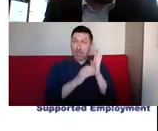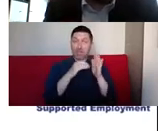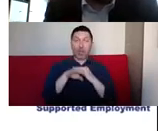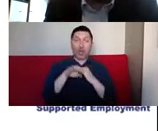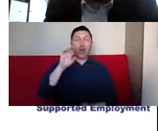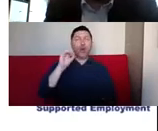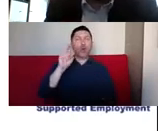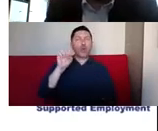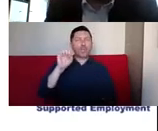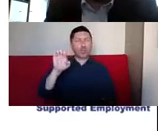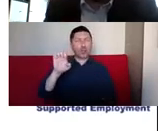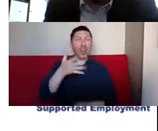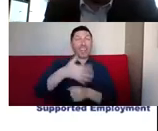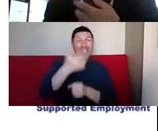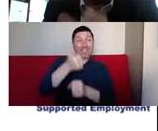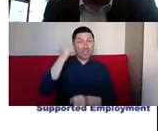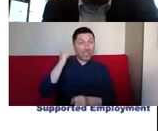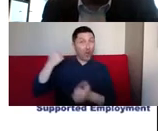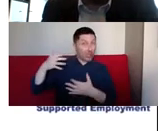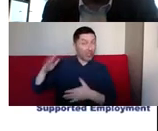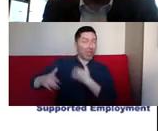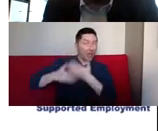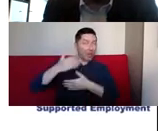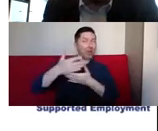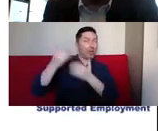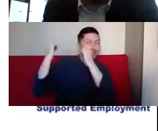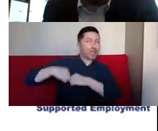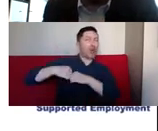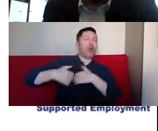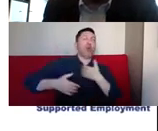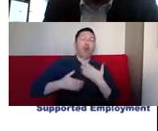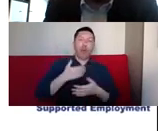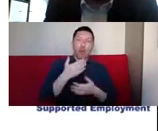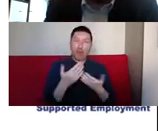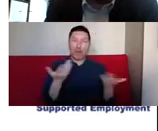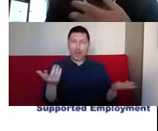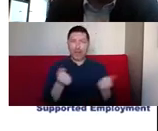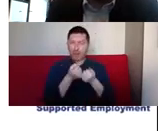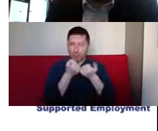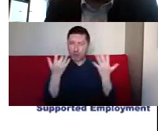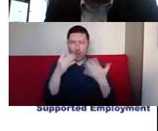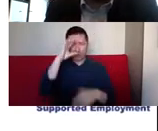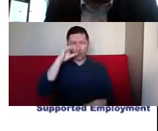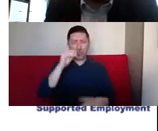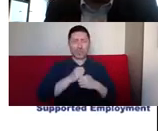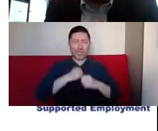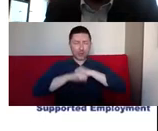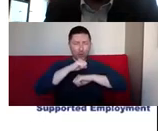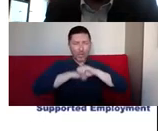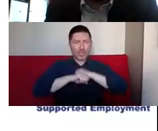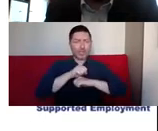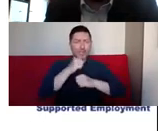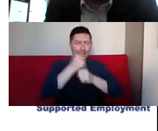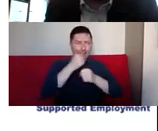professionals concentrated their attention additionally on career development, which goes hand in hand with Article 27 of